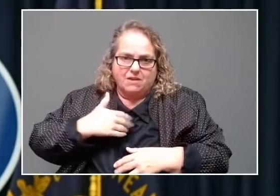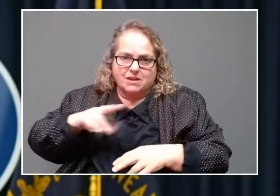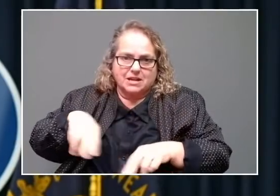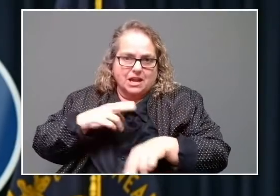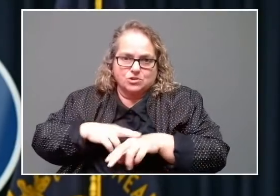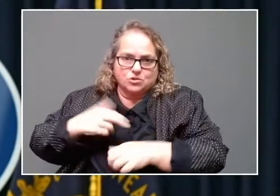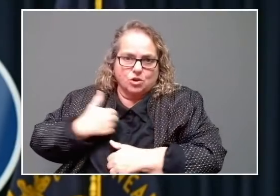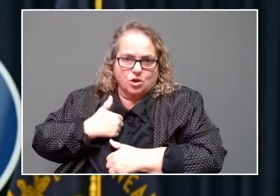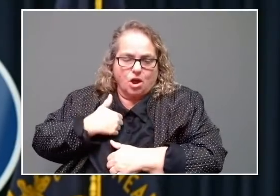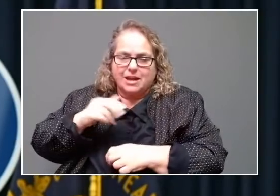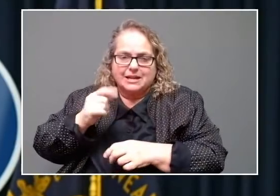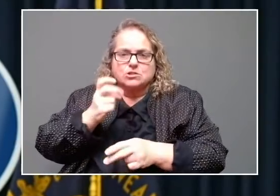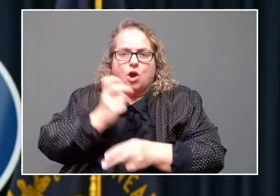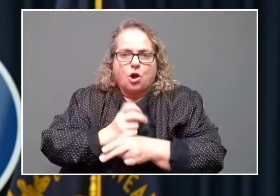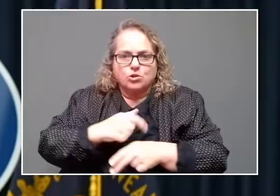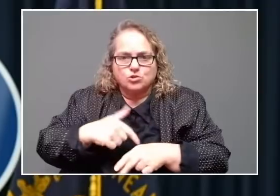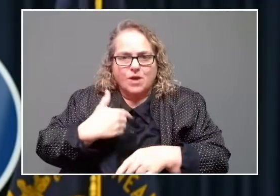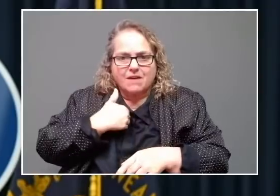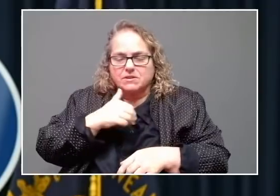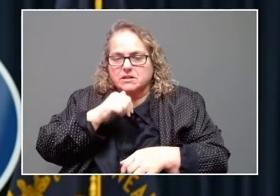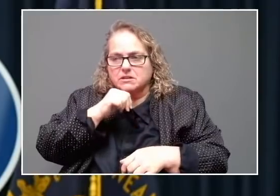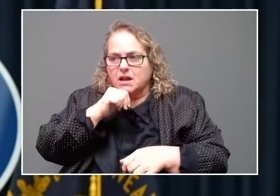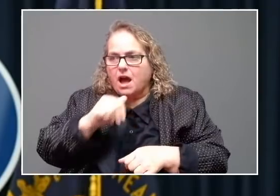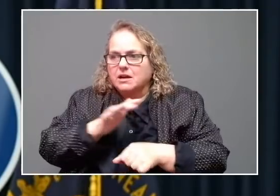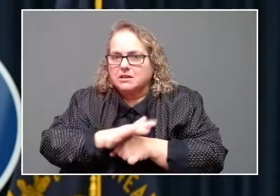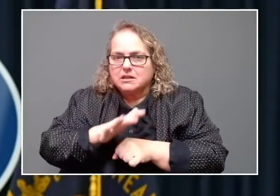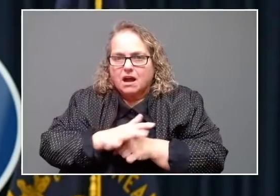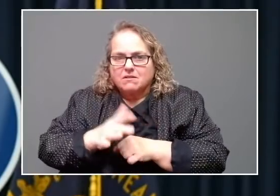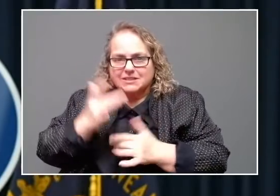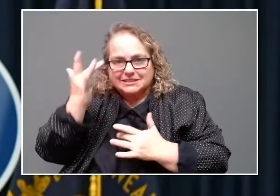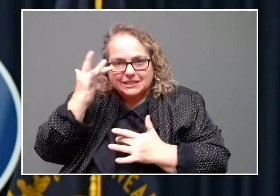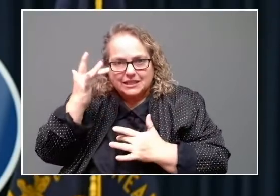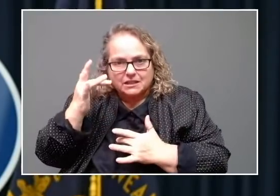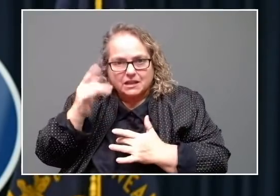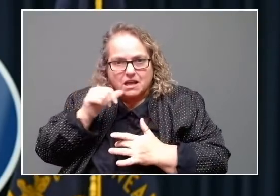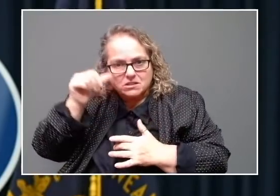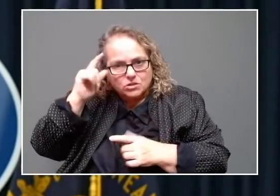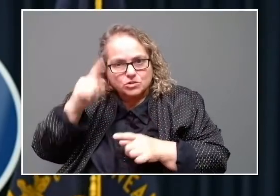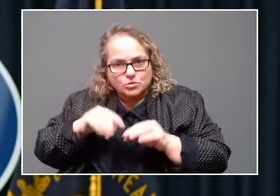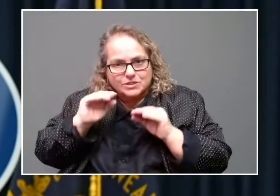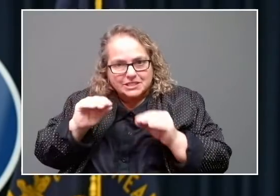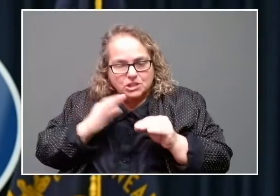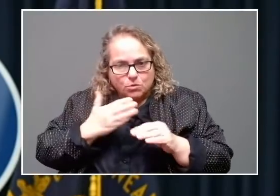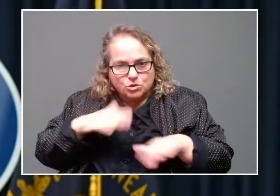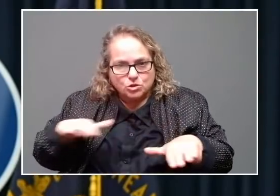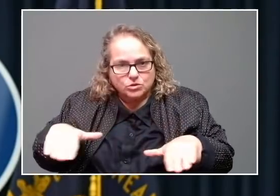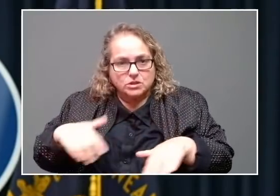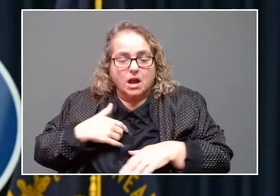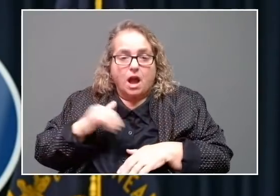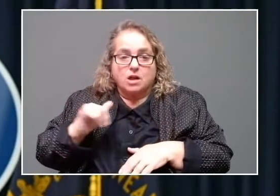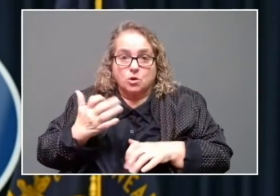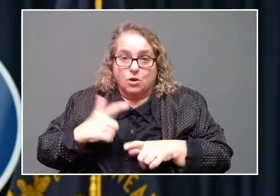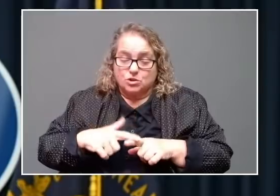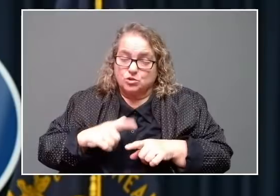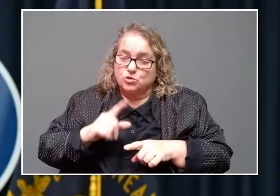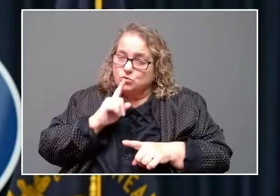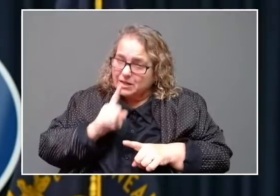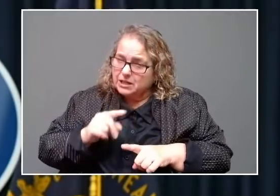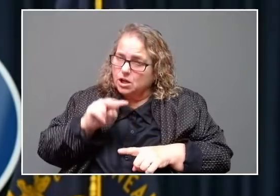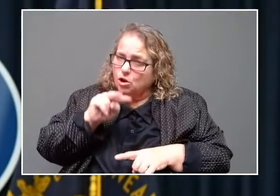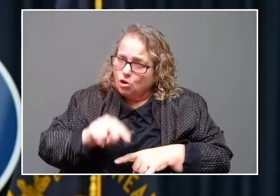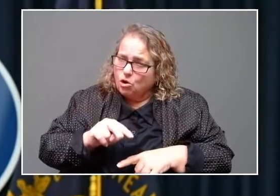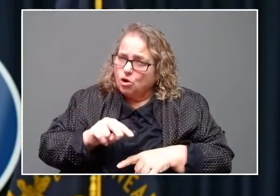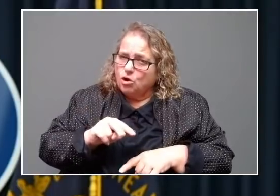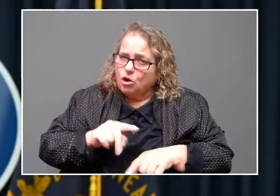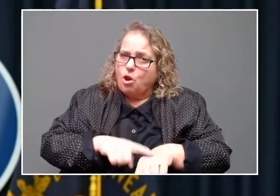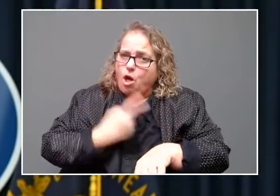uninfected adults there to teach our children. I would also want to give a real long look before I considered